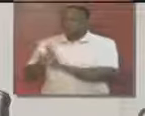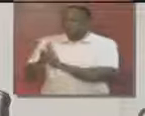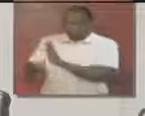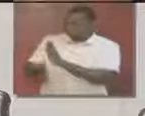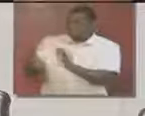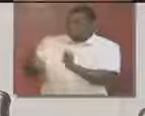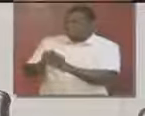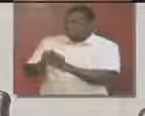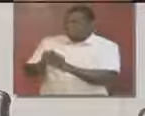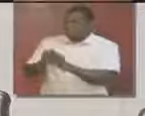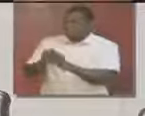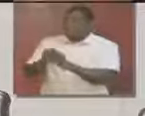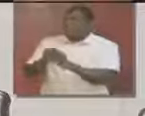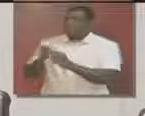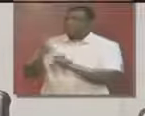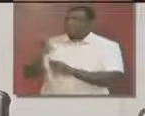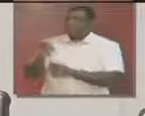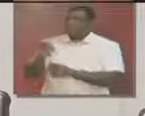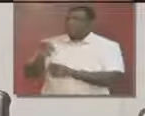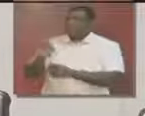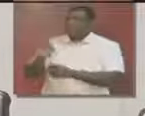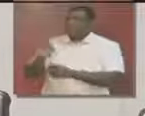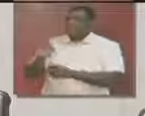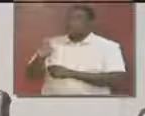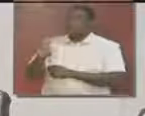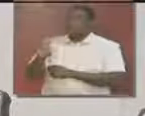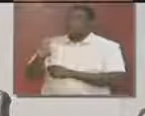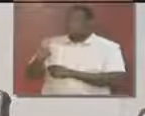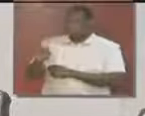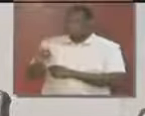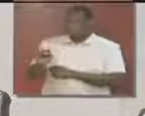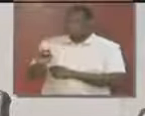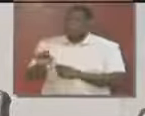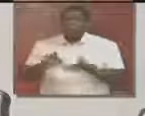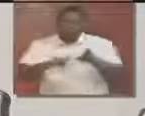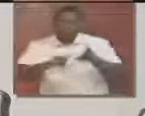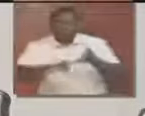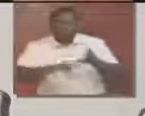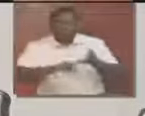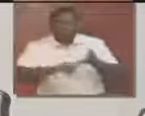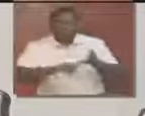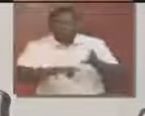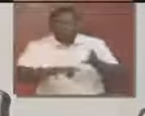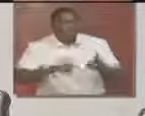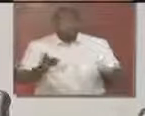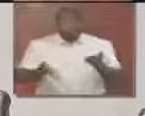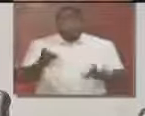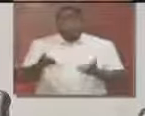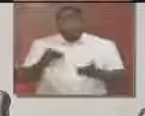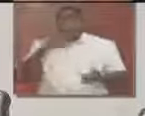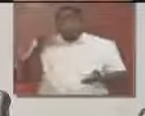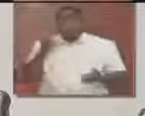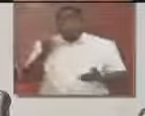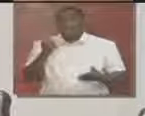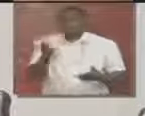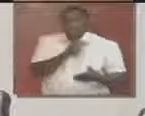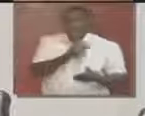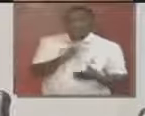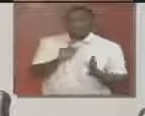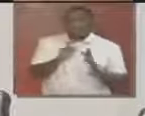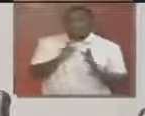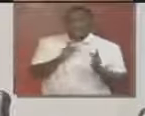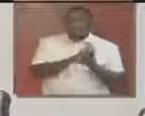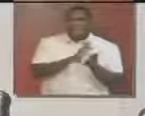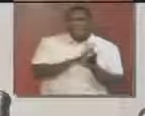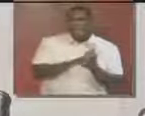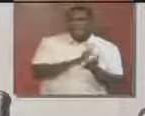follow up because they take a while to recover and go back to, even if it's online school. So it takes a few months to recover so far for